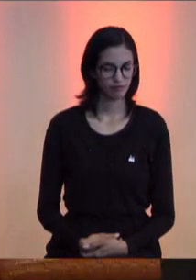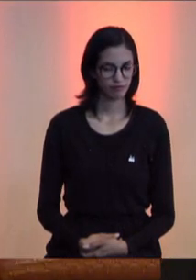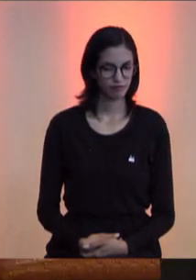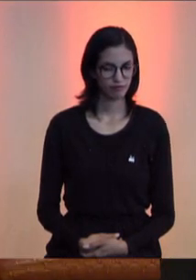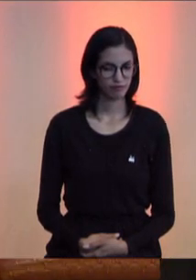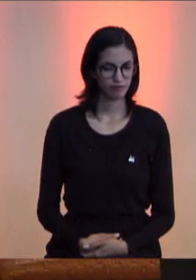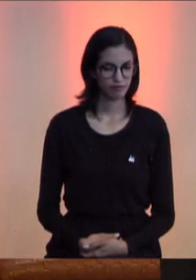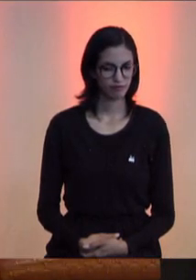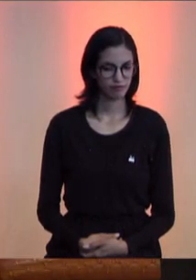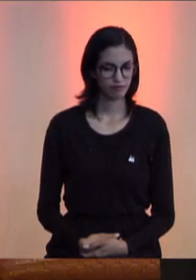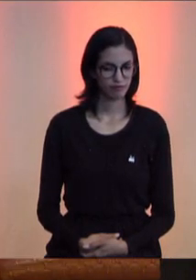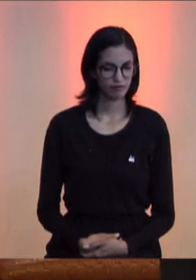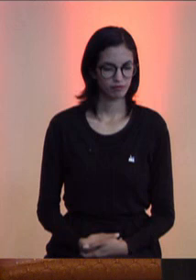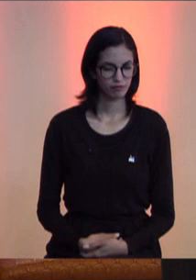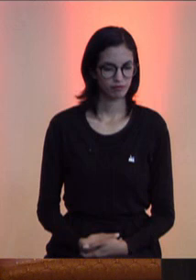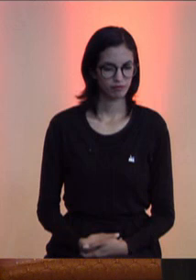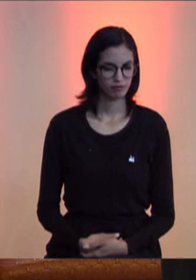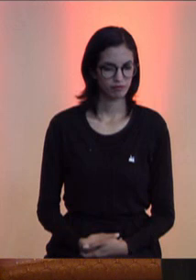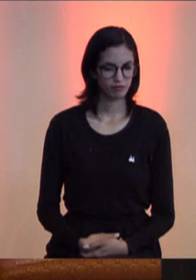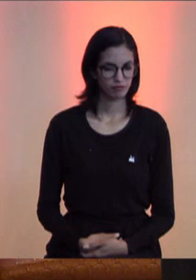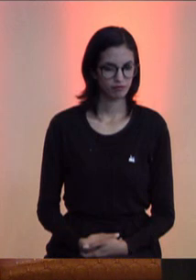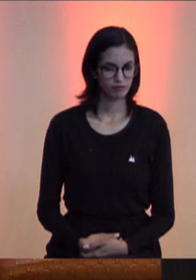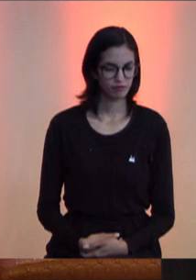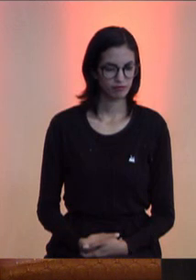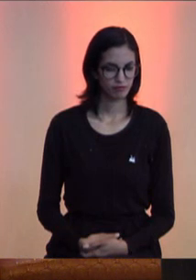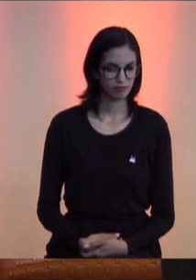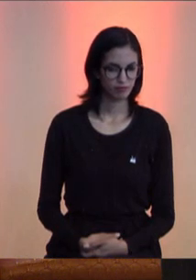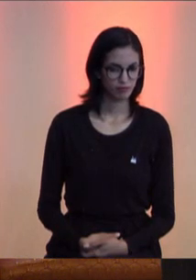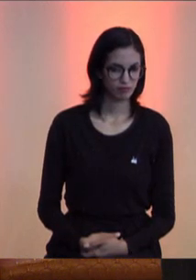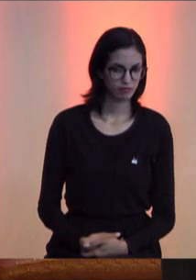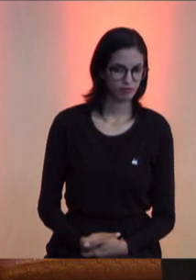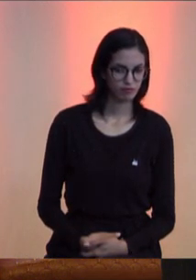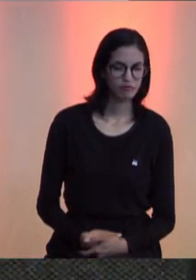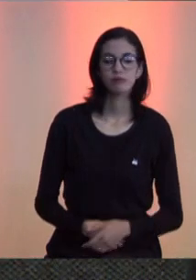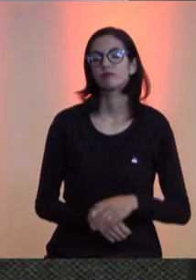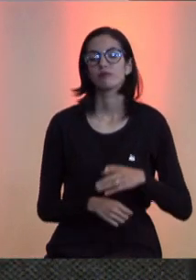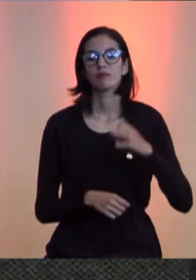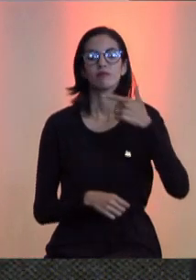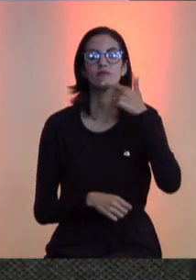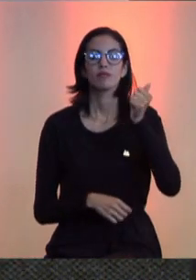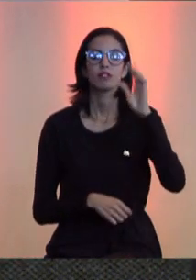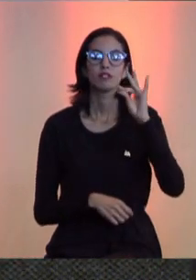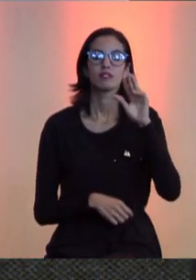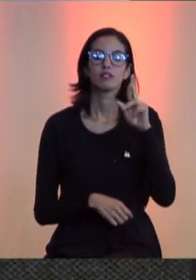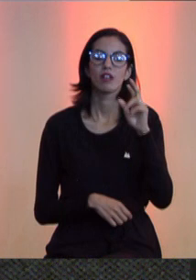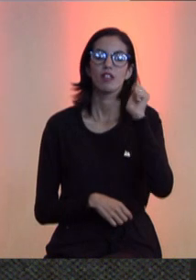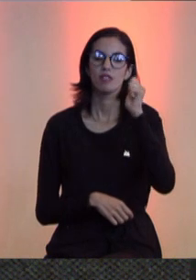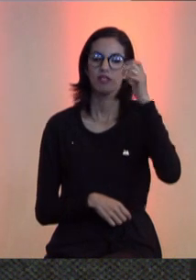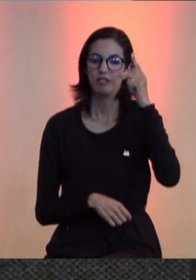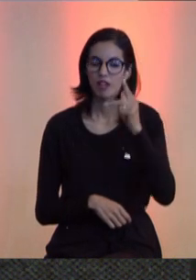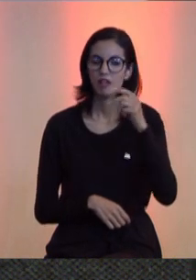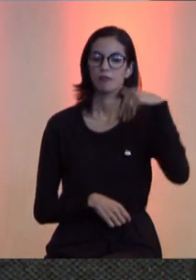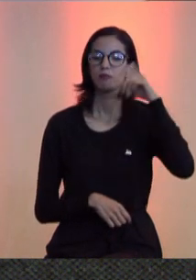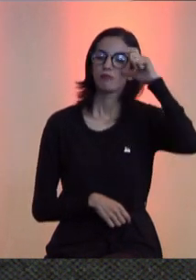Nebuchadnezzar. Shadrach, Meshach, and Abednego respondieron al rey Nabucodonosor. We are not careful to